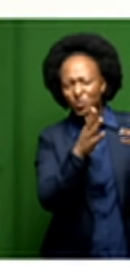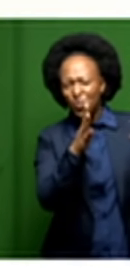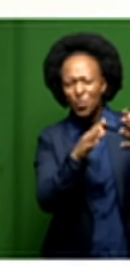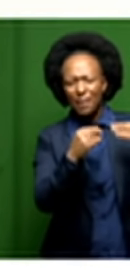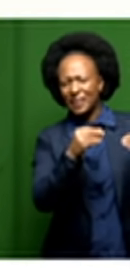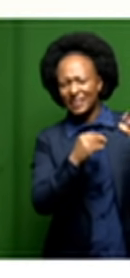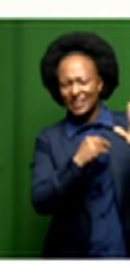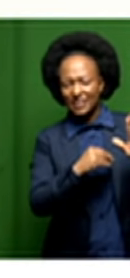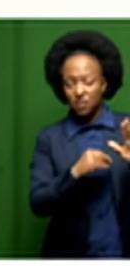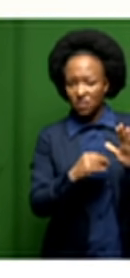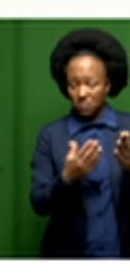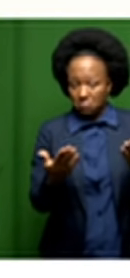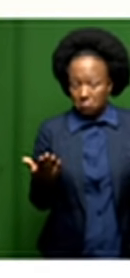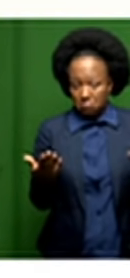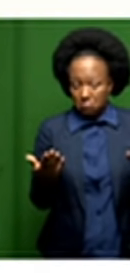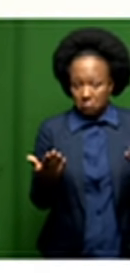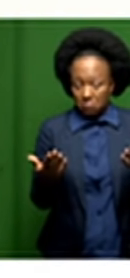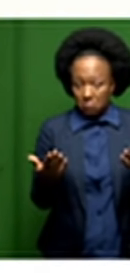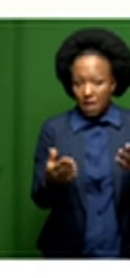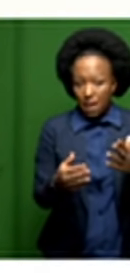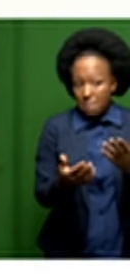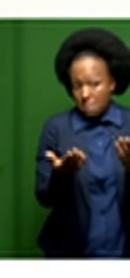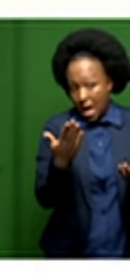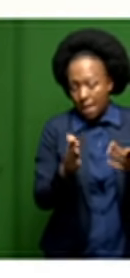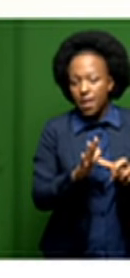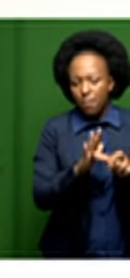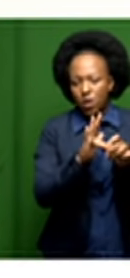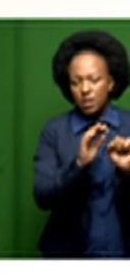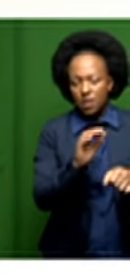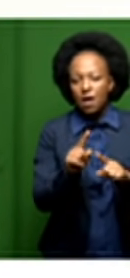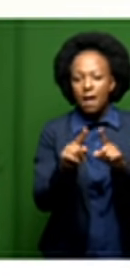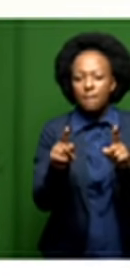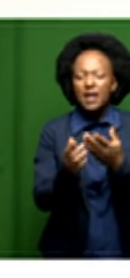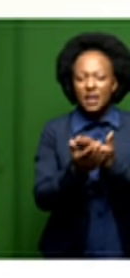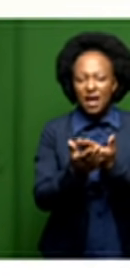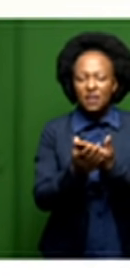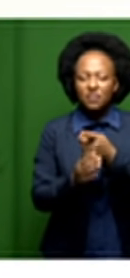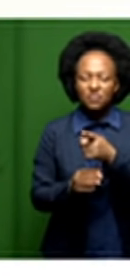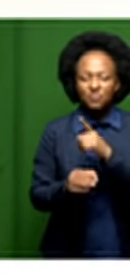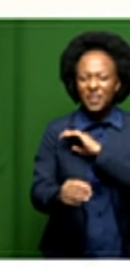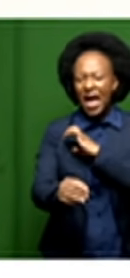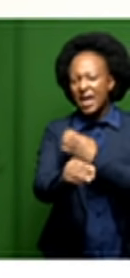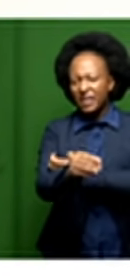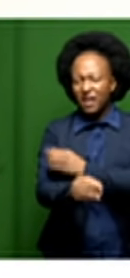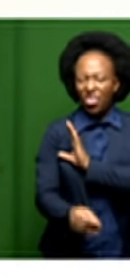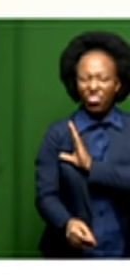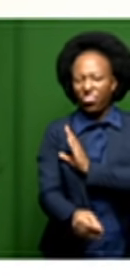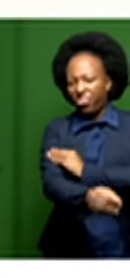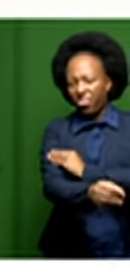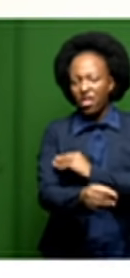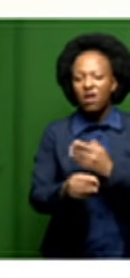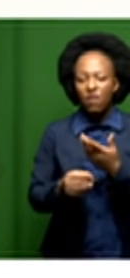which to them might be necessary, but at the same time, they might also cost them and the energy to deal with